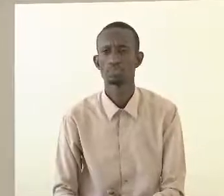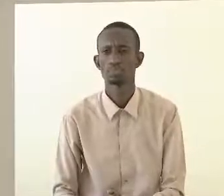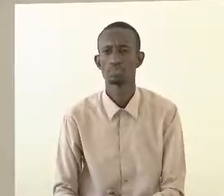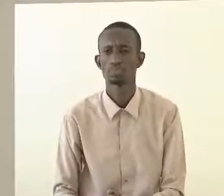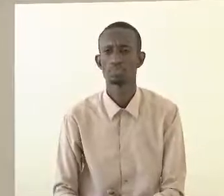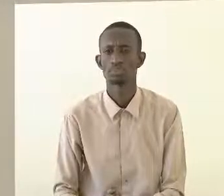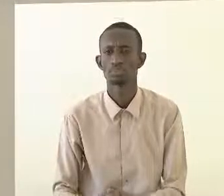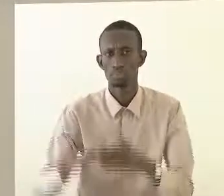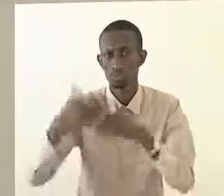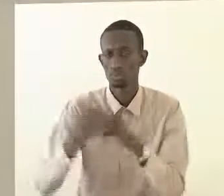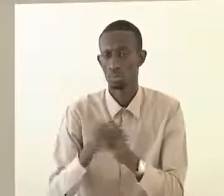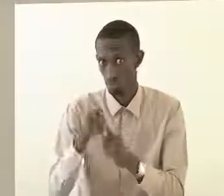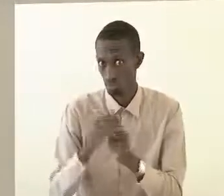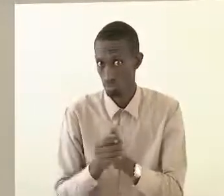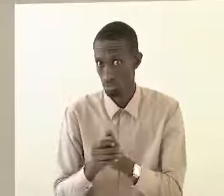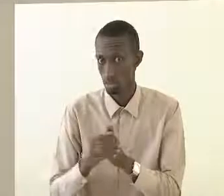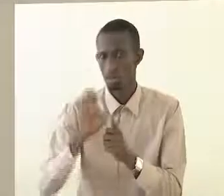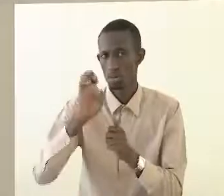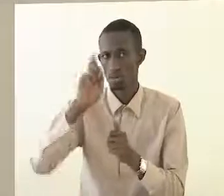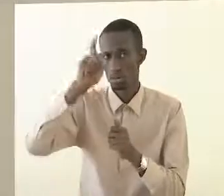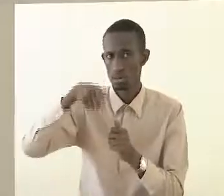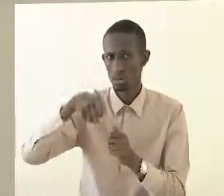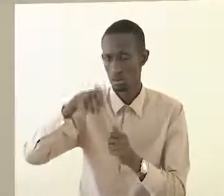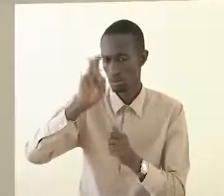Then you express